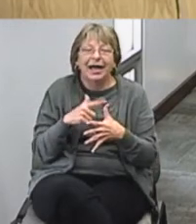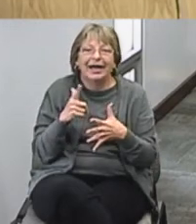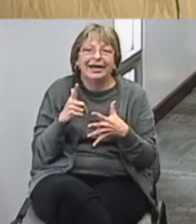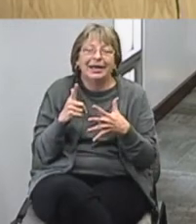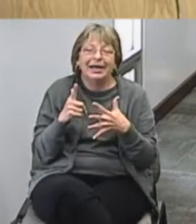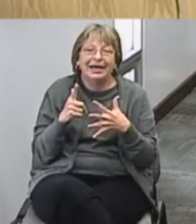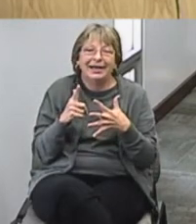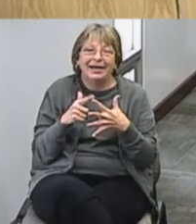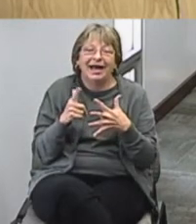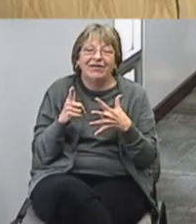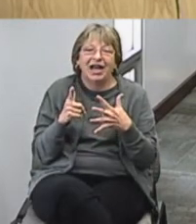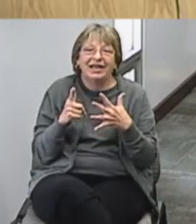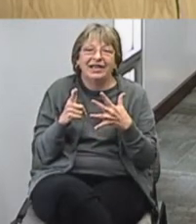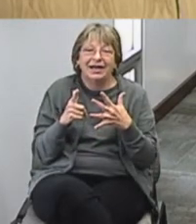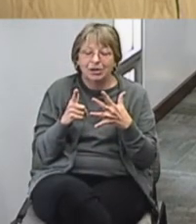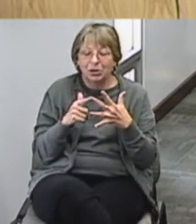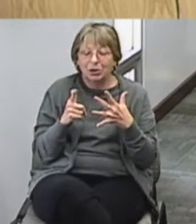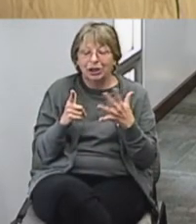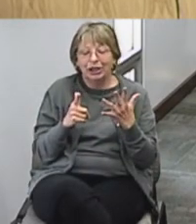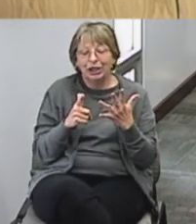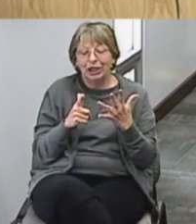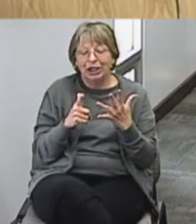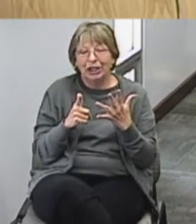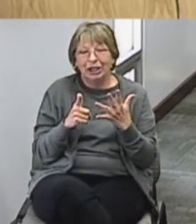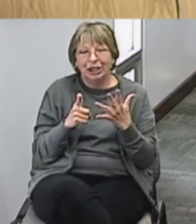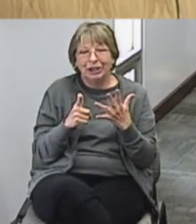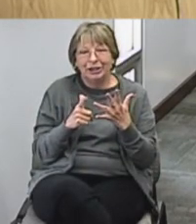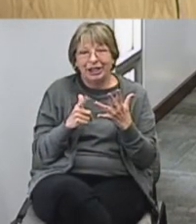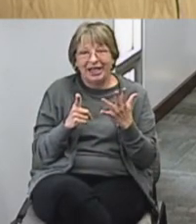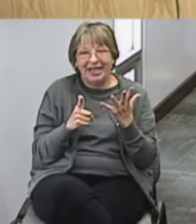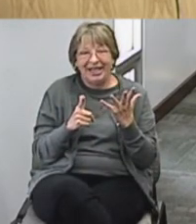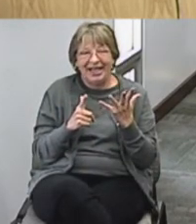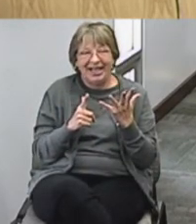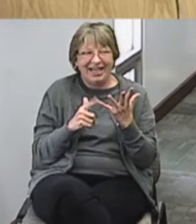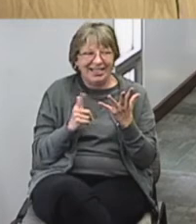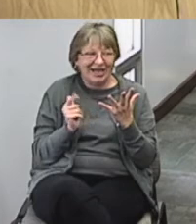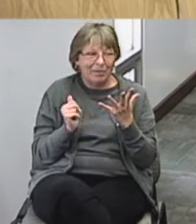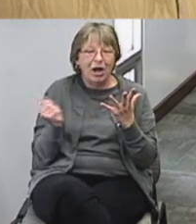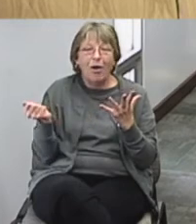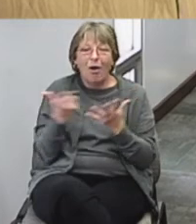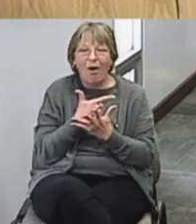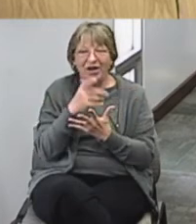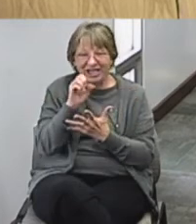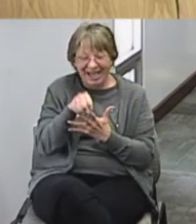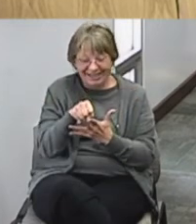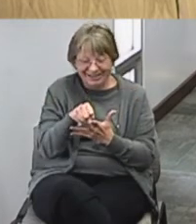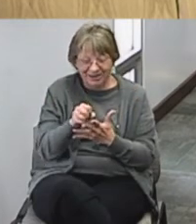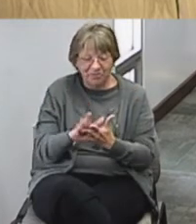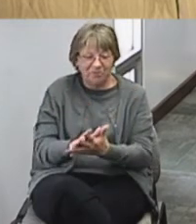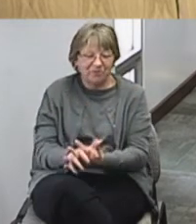Deckent? Yes. Dave Line? Yes. Soldner? Yes. Pyrus Carvalho? Yes. Inskeep? Yes.